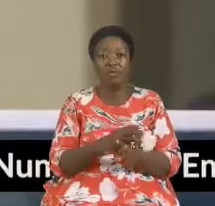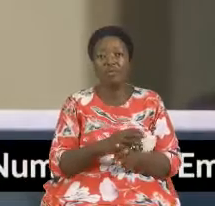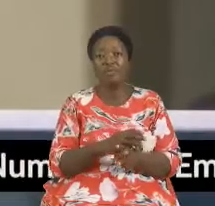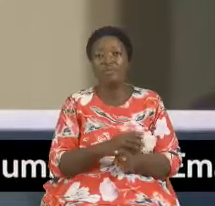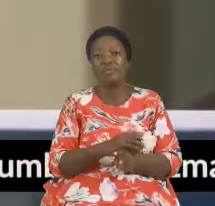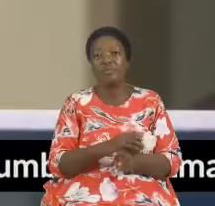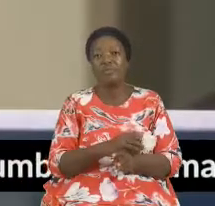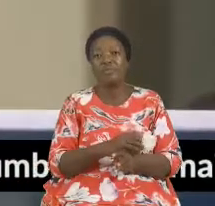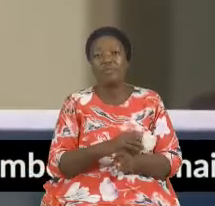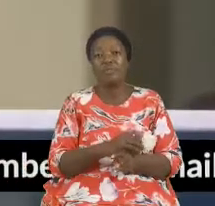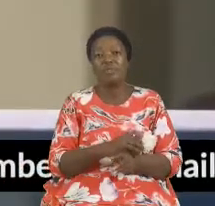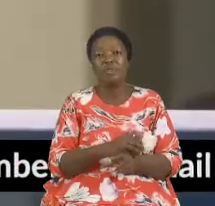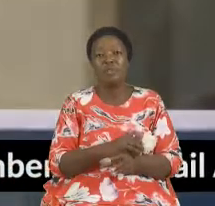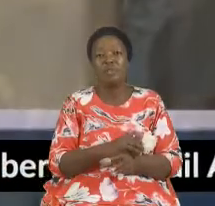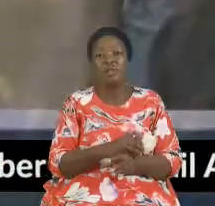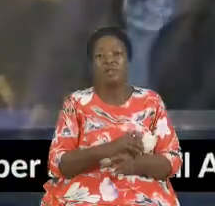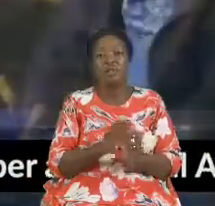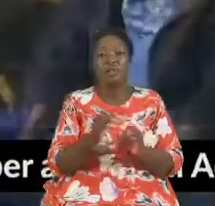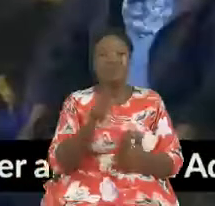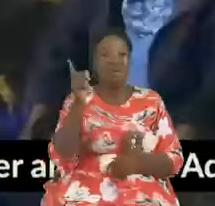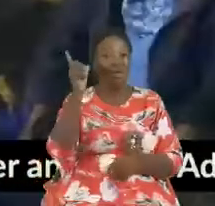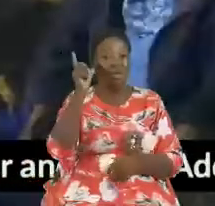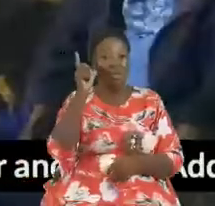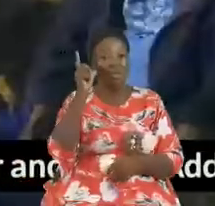If you are listening over the radio,